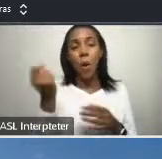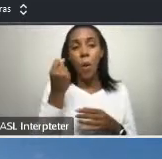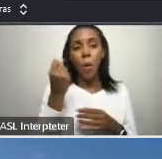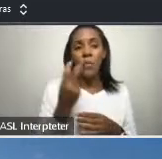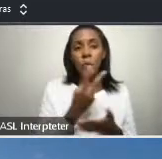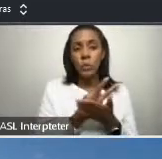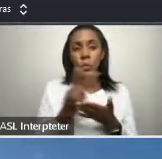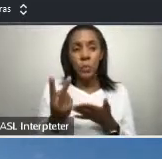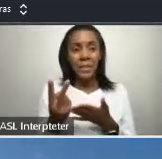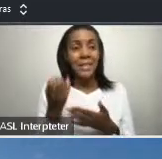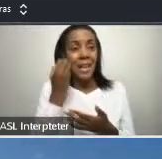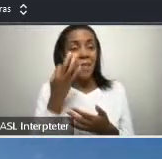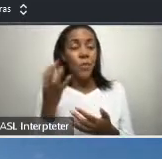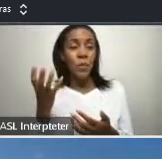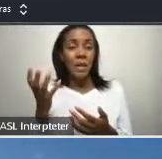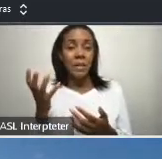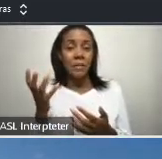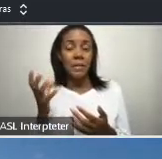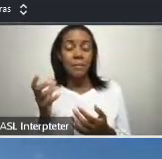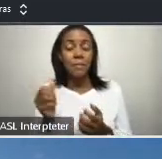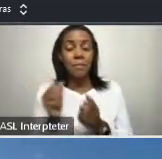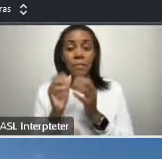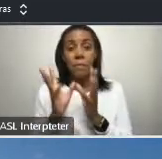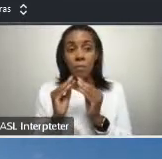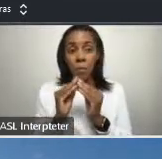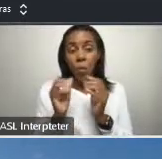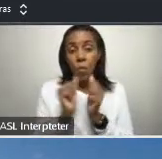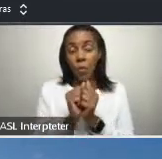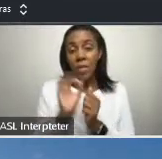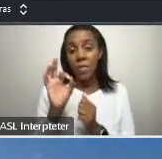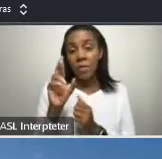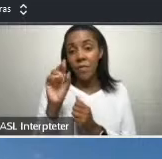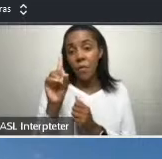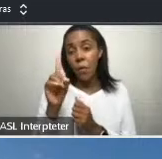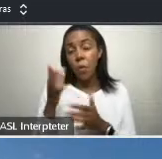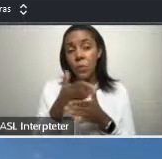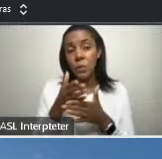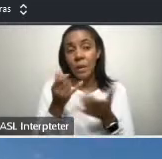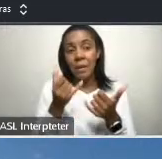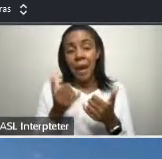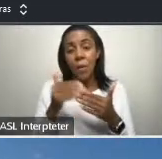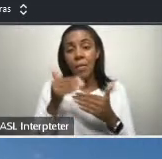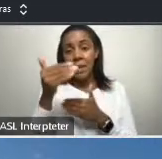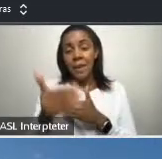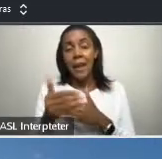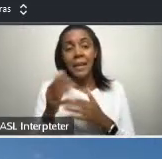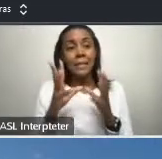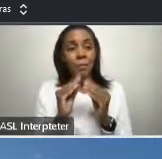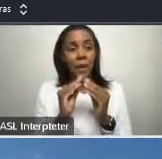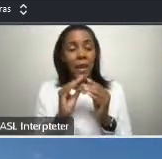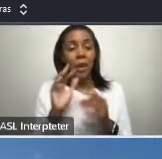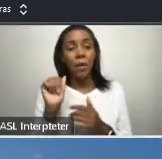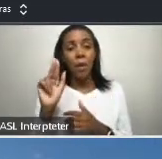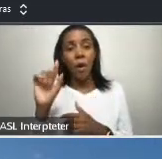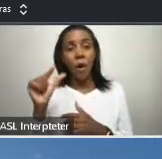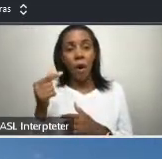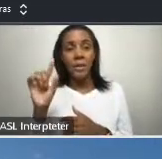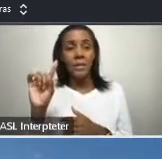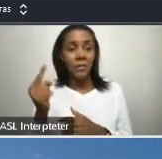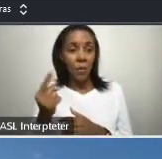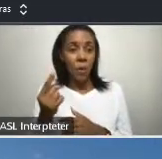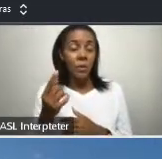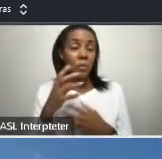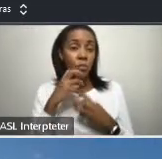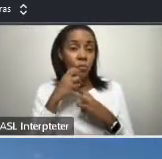Baser, if you could get with Councilman Ford between now and our next meeting, the 1st of August, that would be appreciated. Yep, and